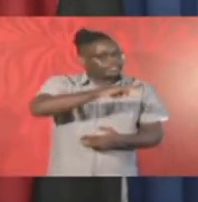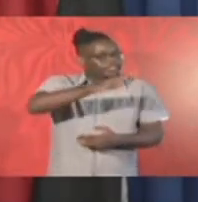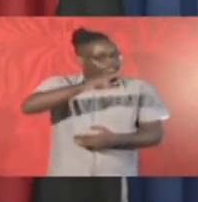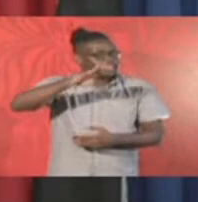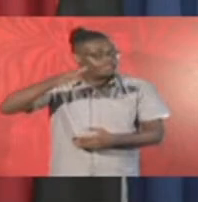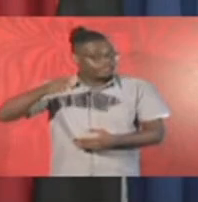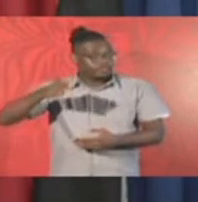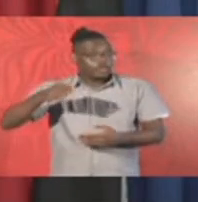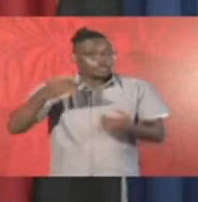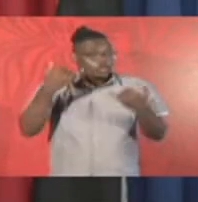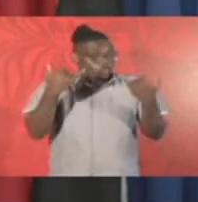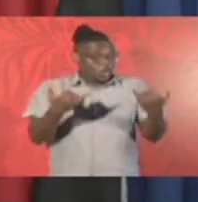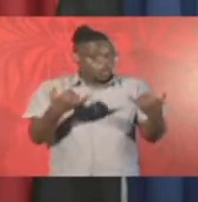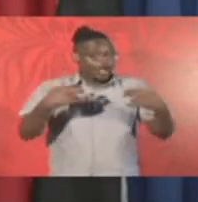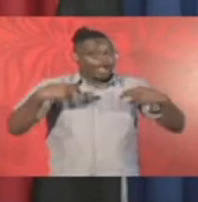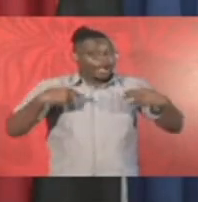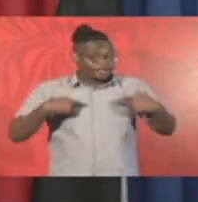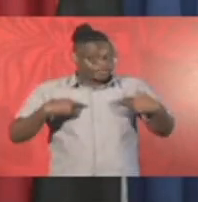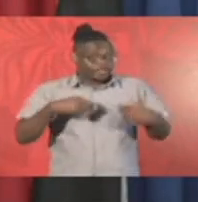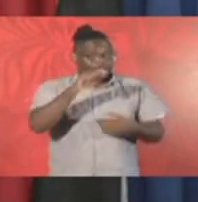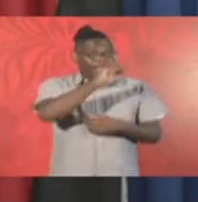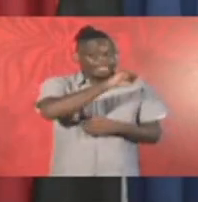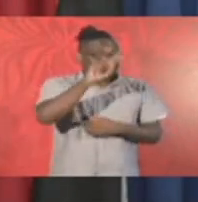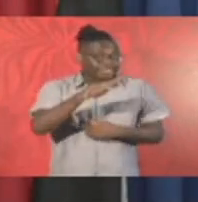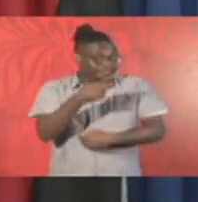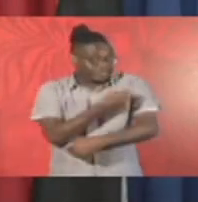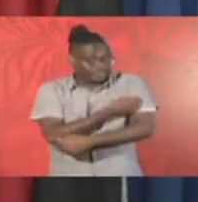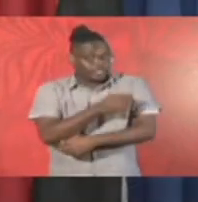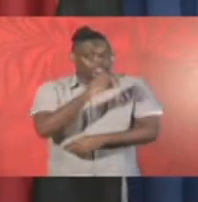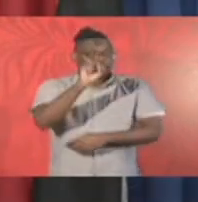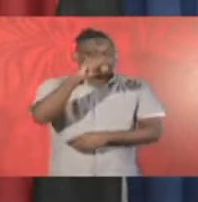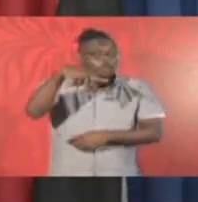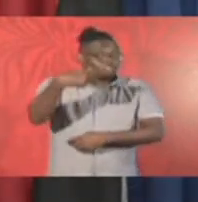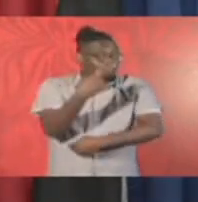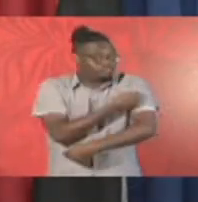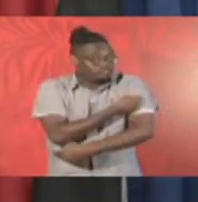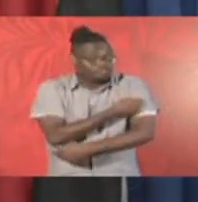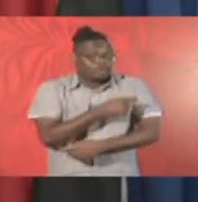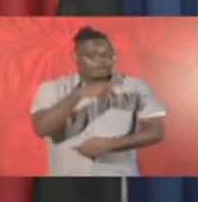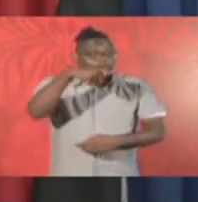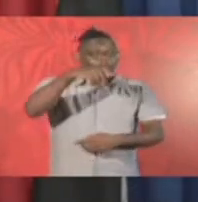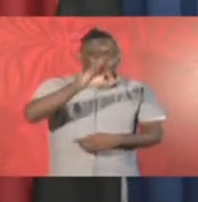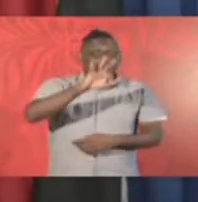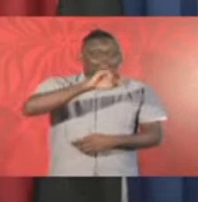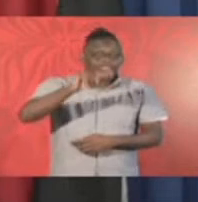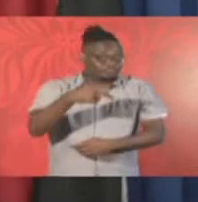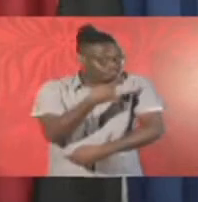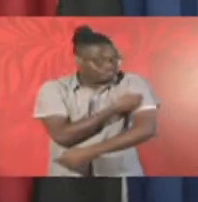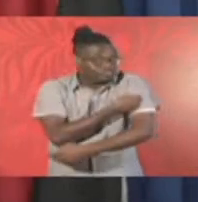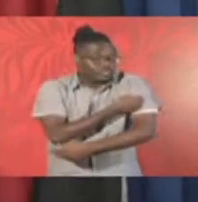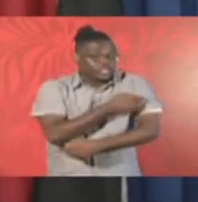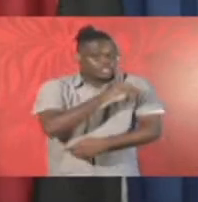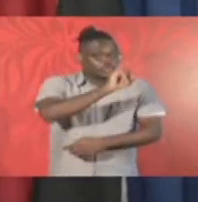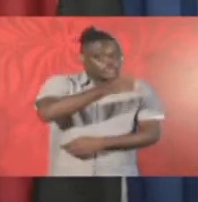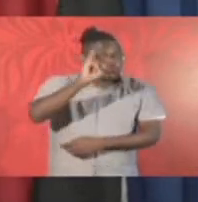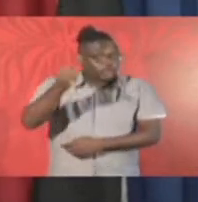variety. We have a large number of vaccines. So July has come and gone. So we're on track.